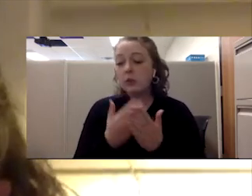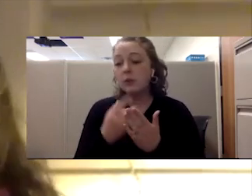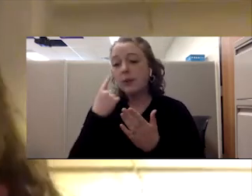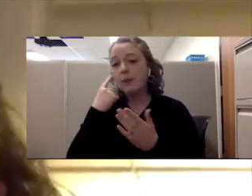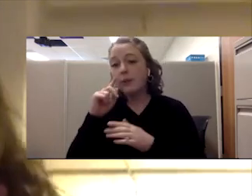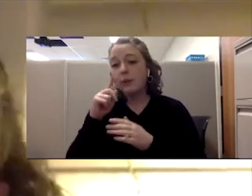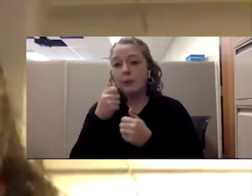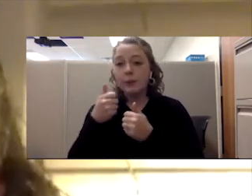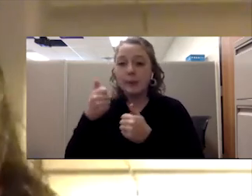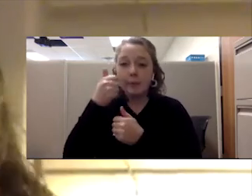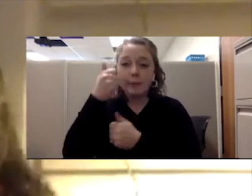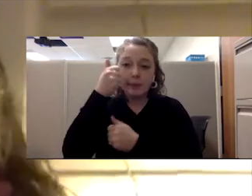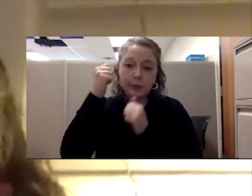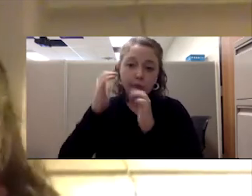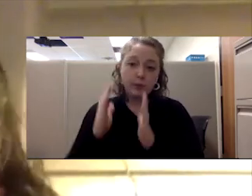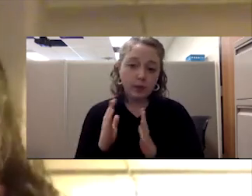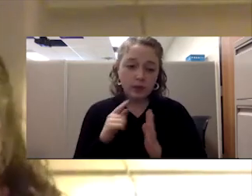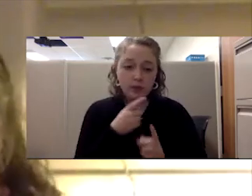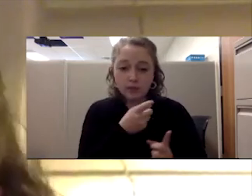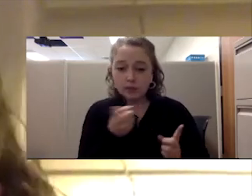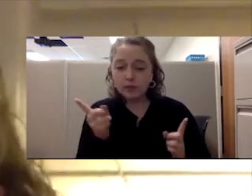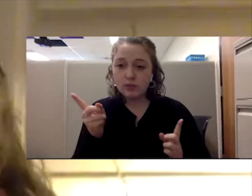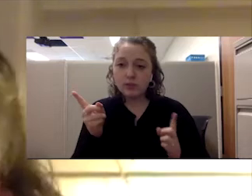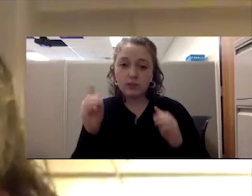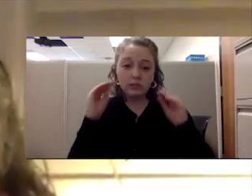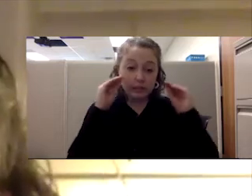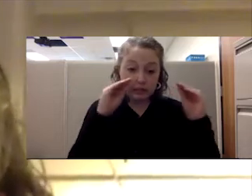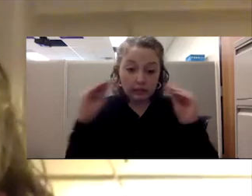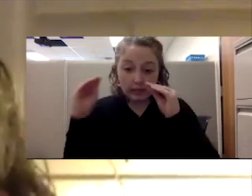be trying to be educated and to educate